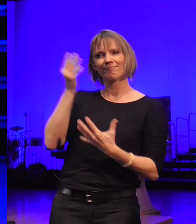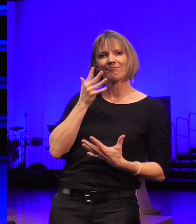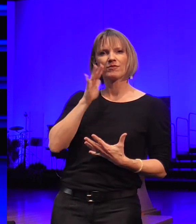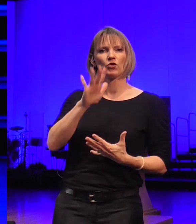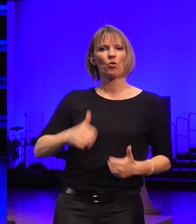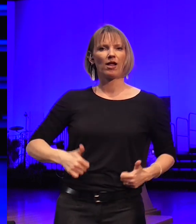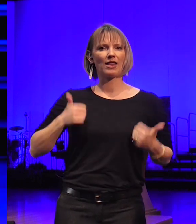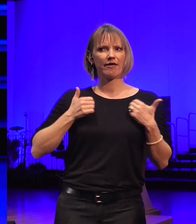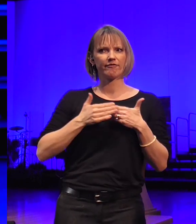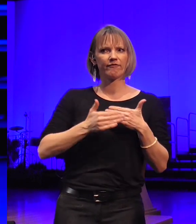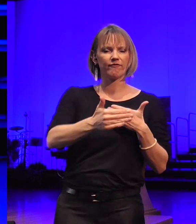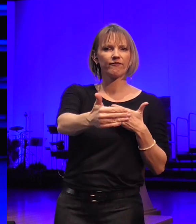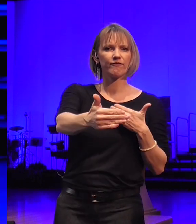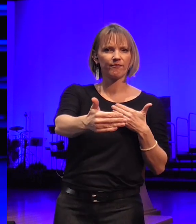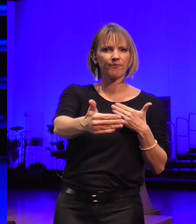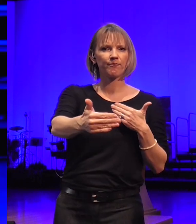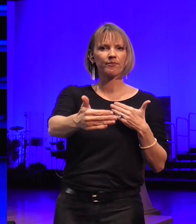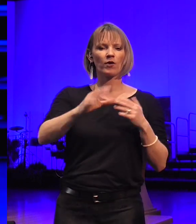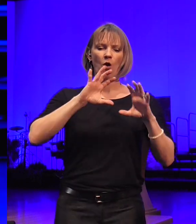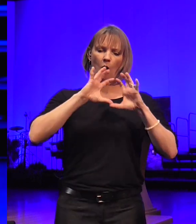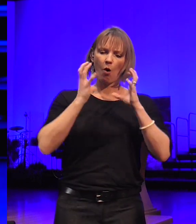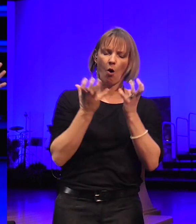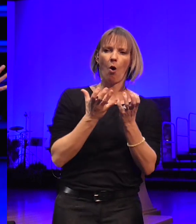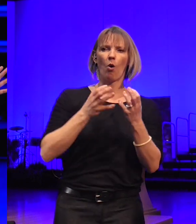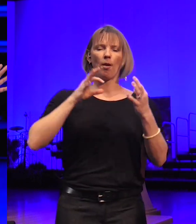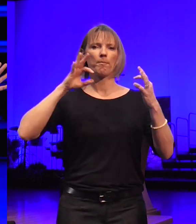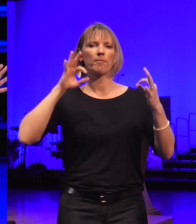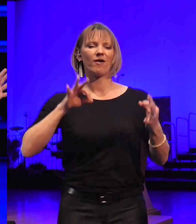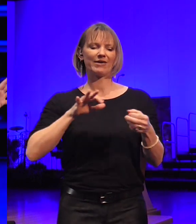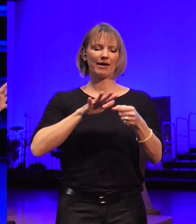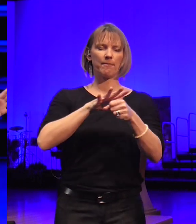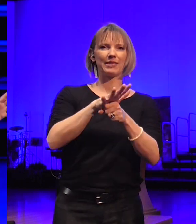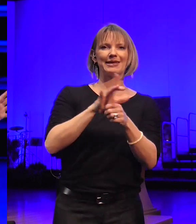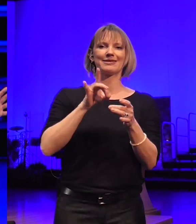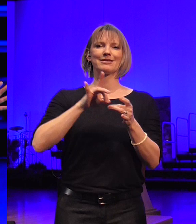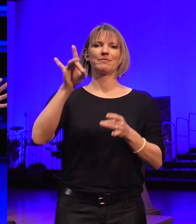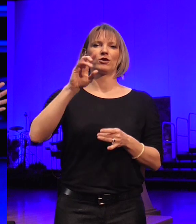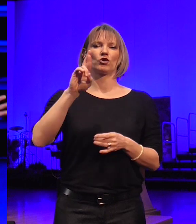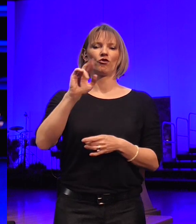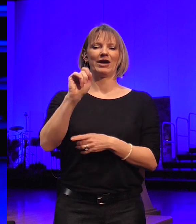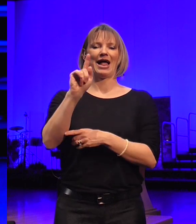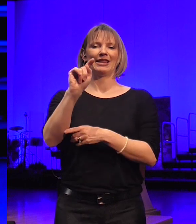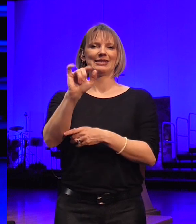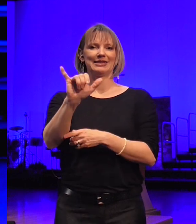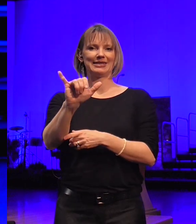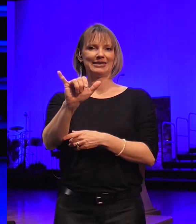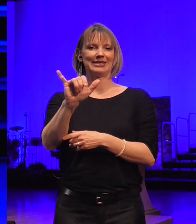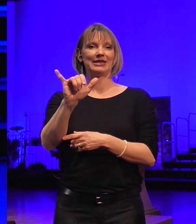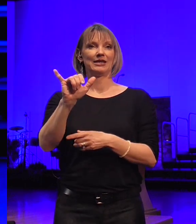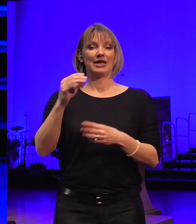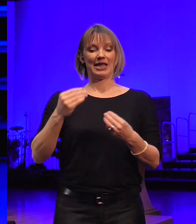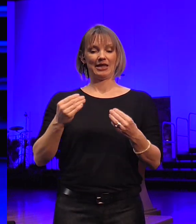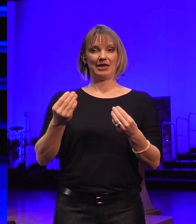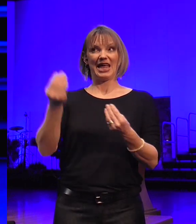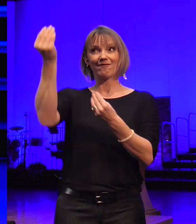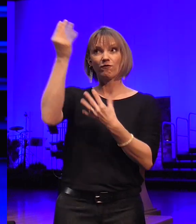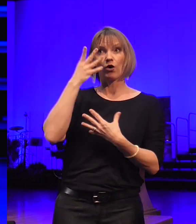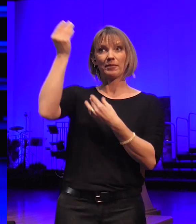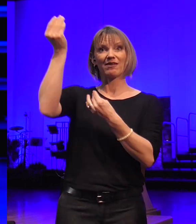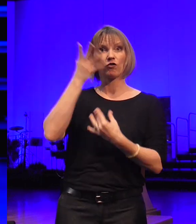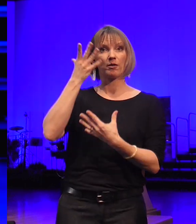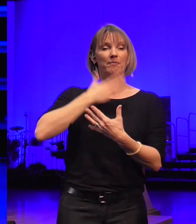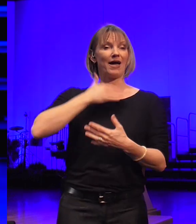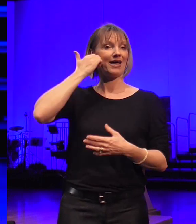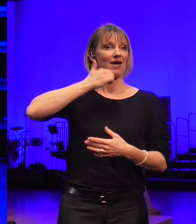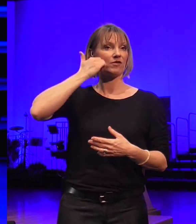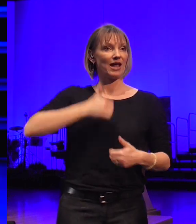life. Whole, perfect, and complete spiritual reality informing my everyday life, which can sometimes